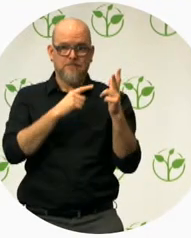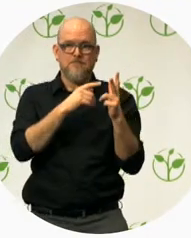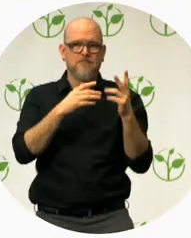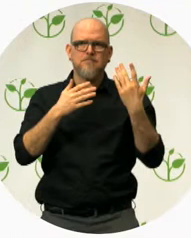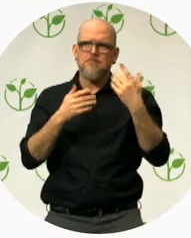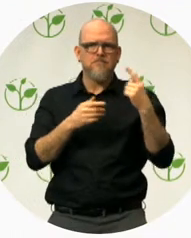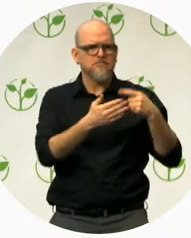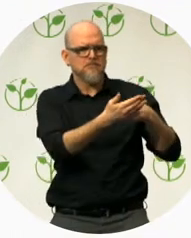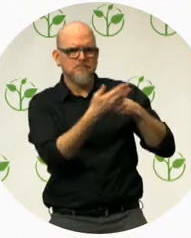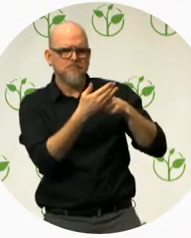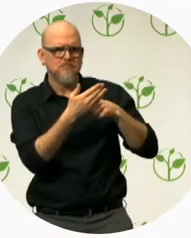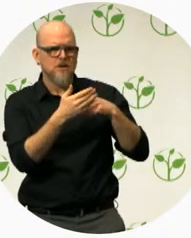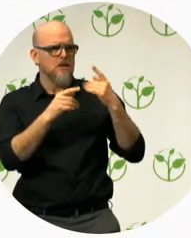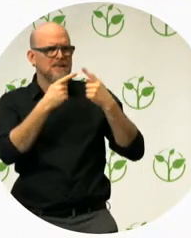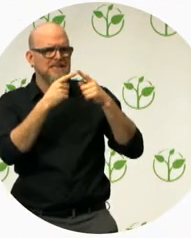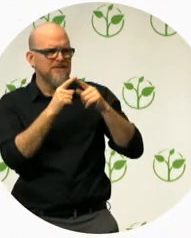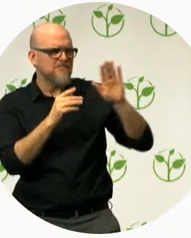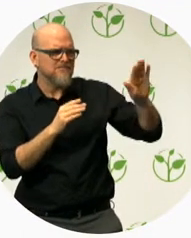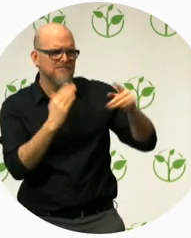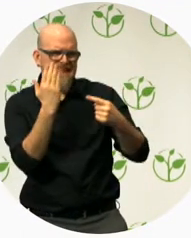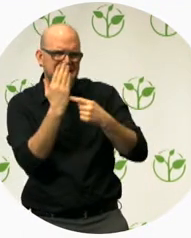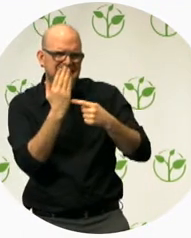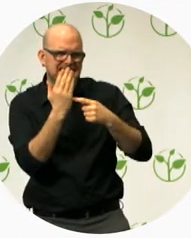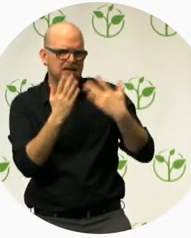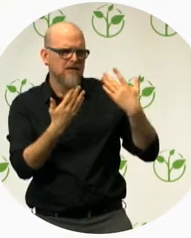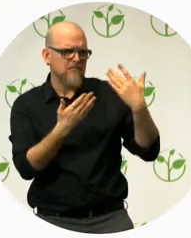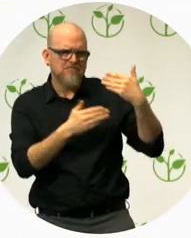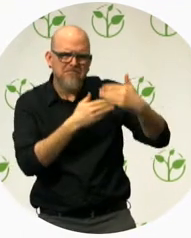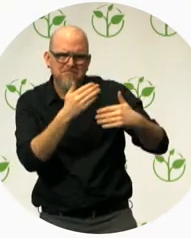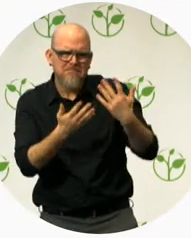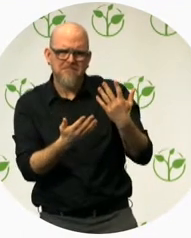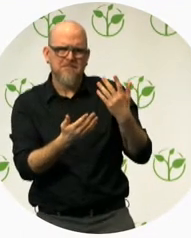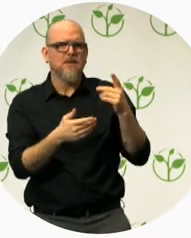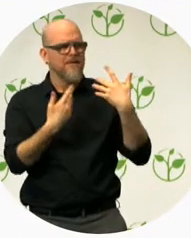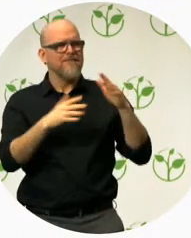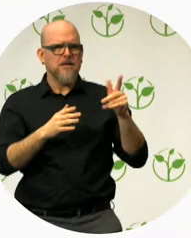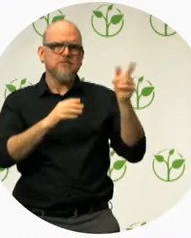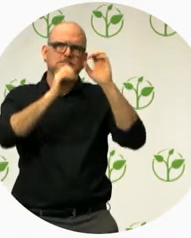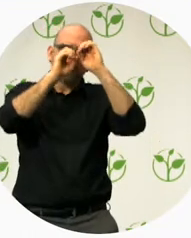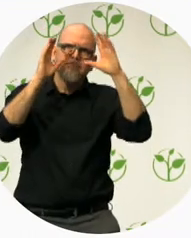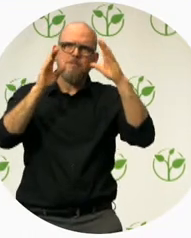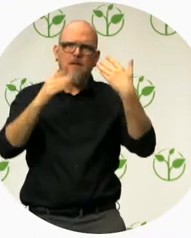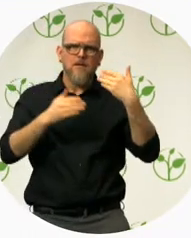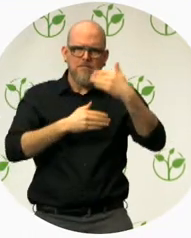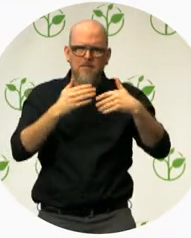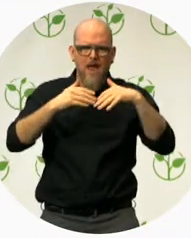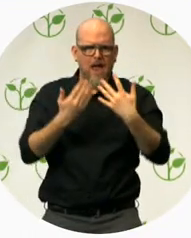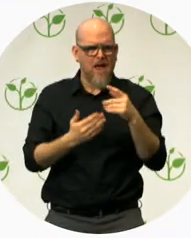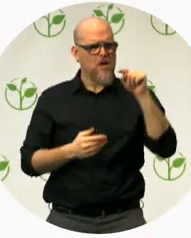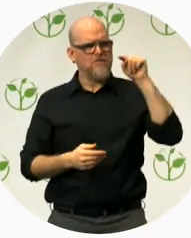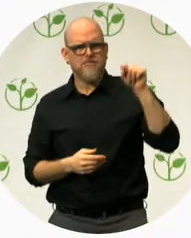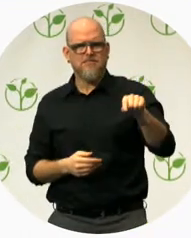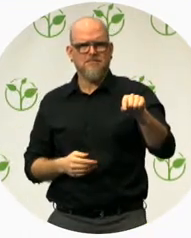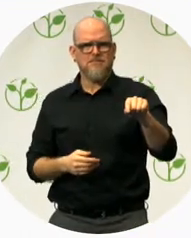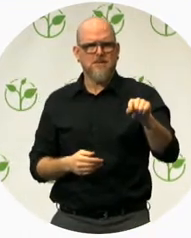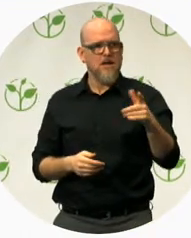different technologies that we have jointly decided that they are not already there on the market, but they might